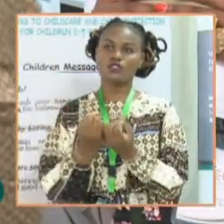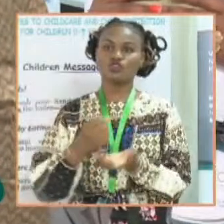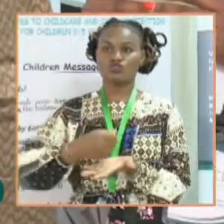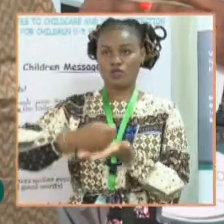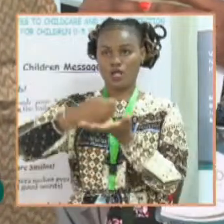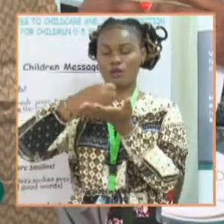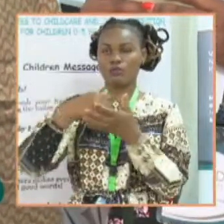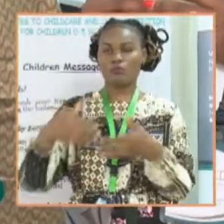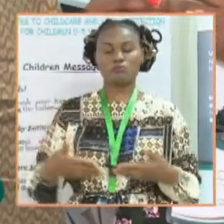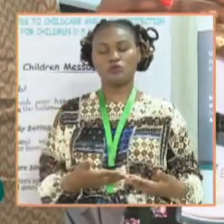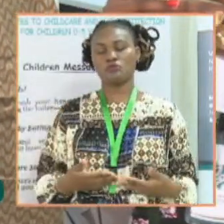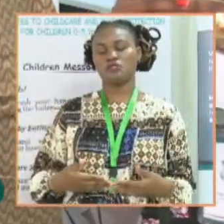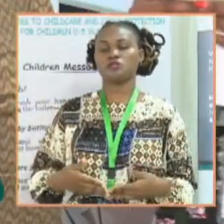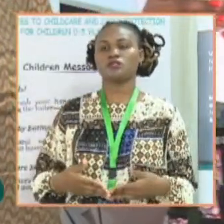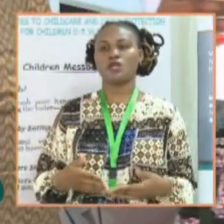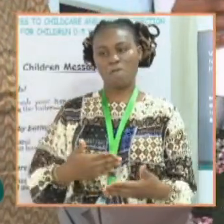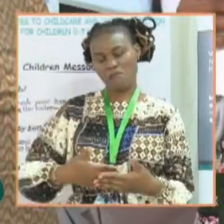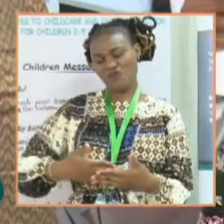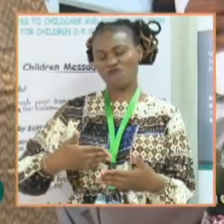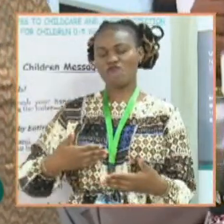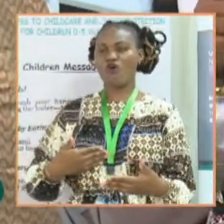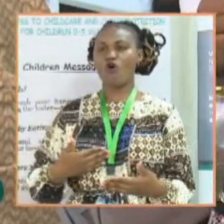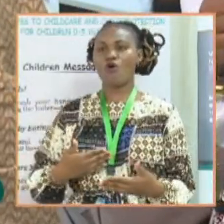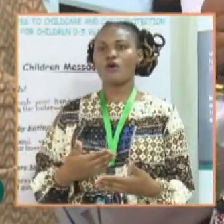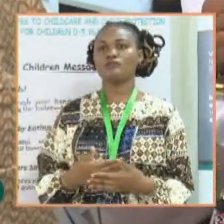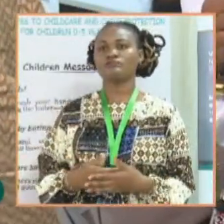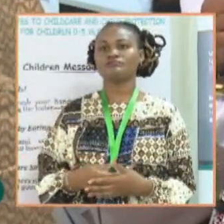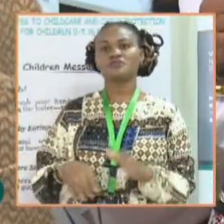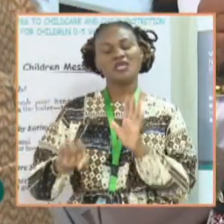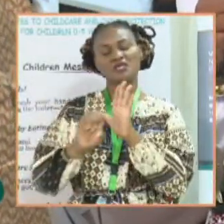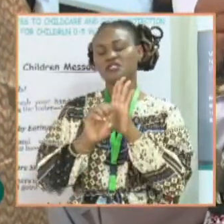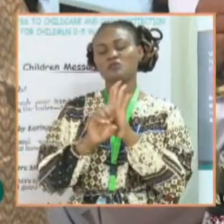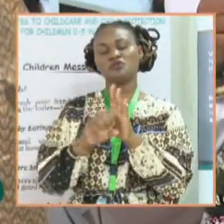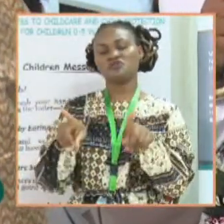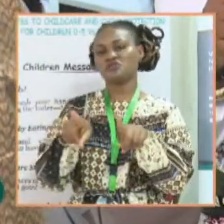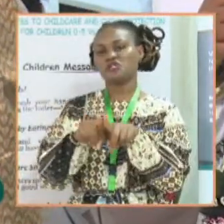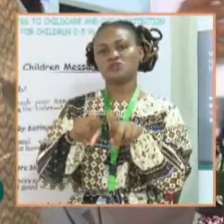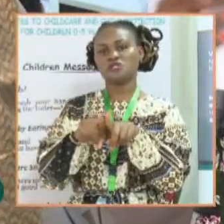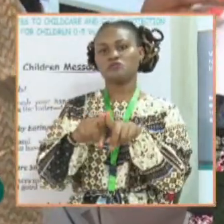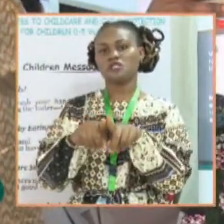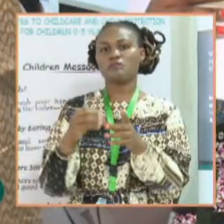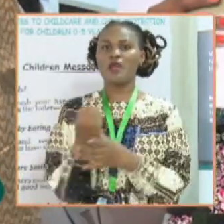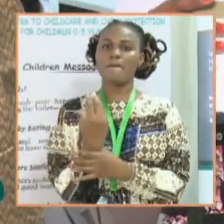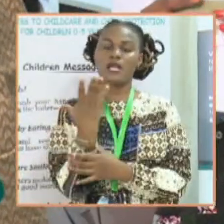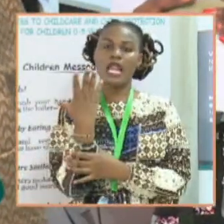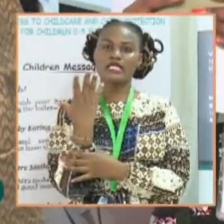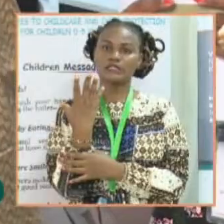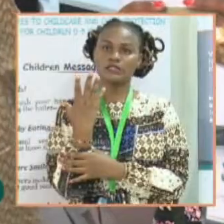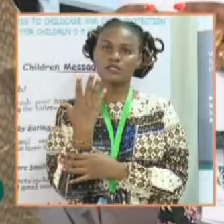at the beginning when we bear them. They will not flourish, they will not develop. But whose